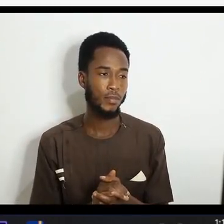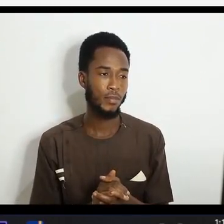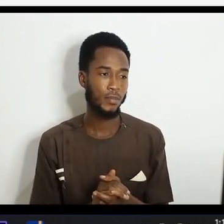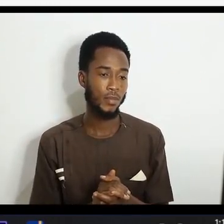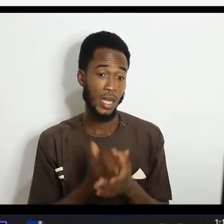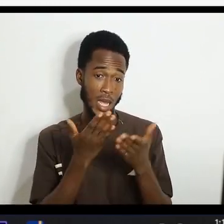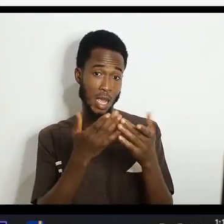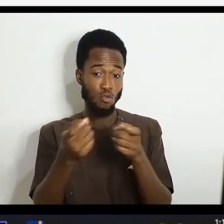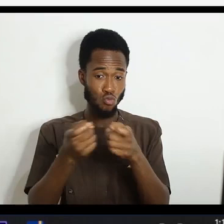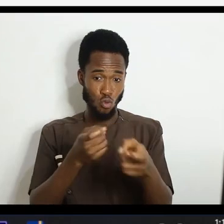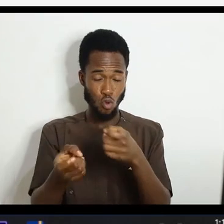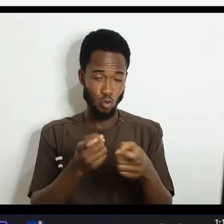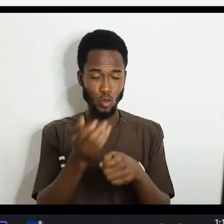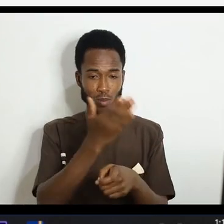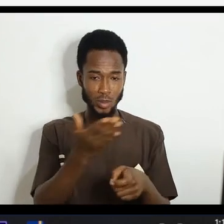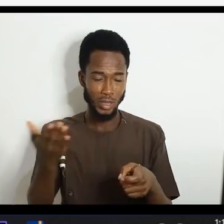and here is the control buttons.